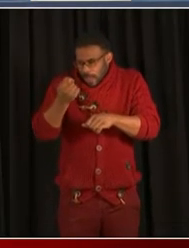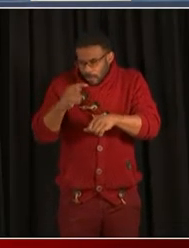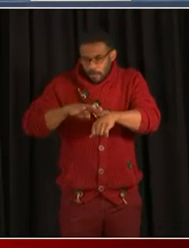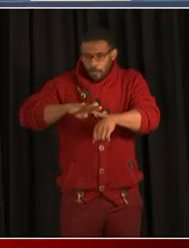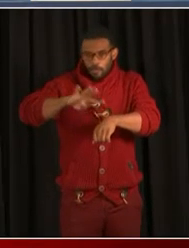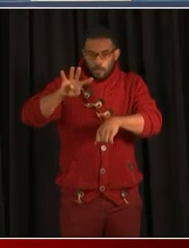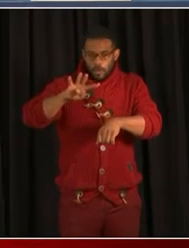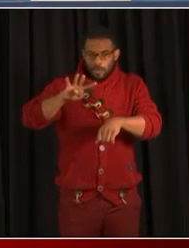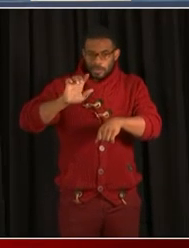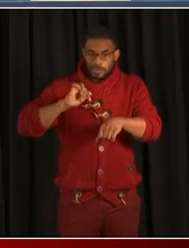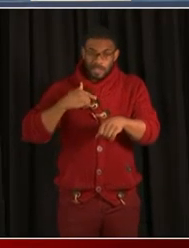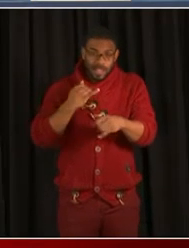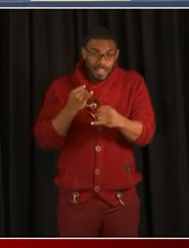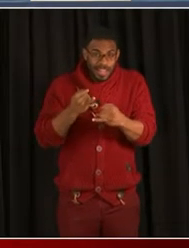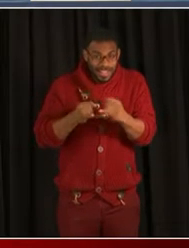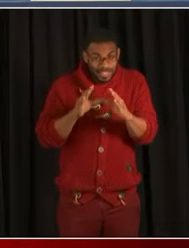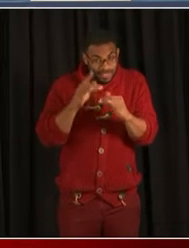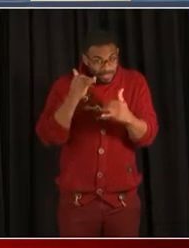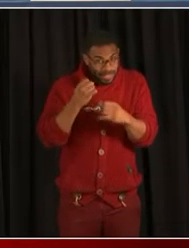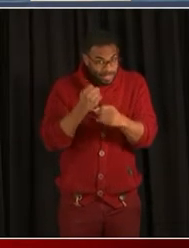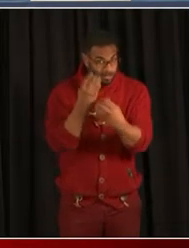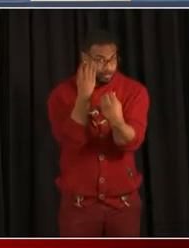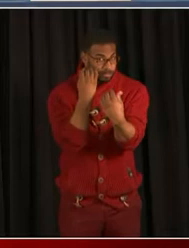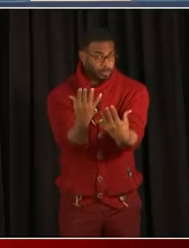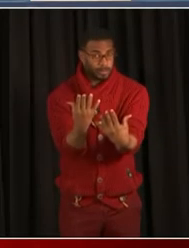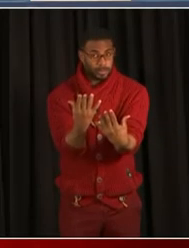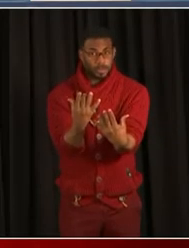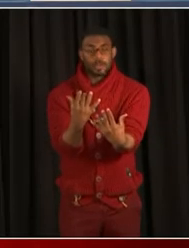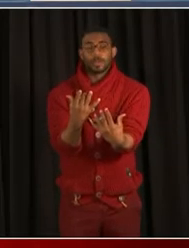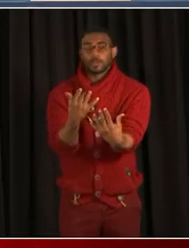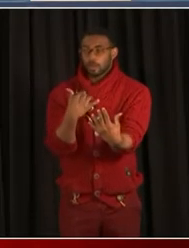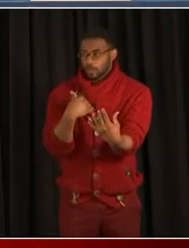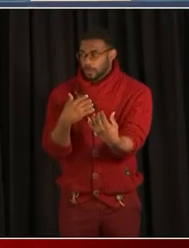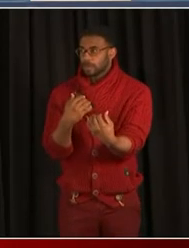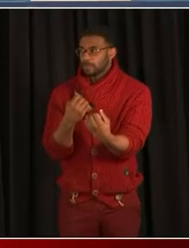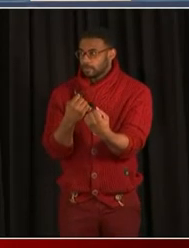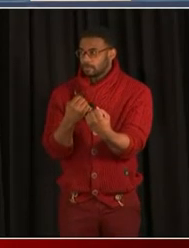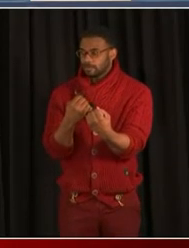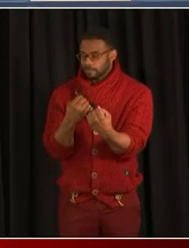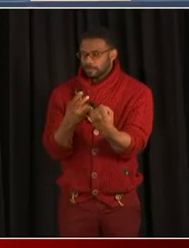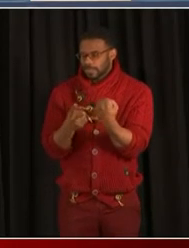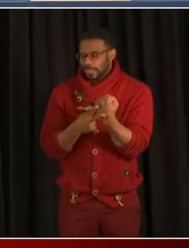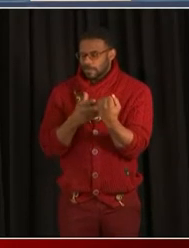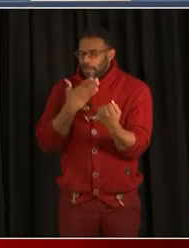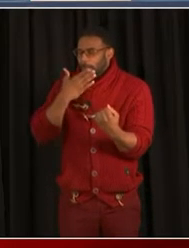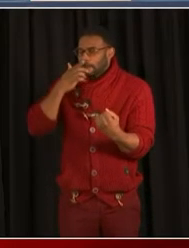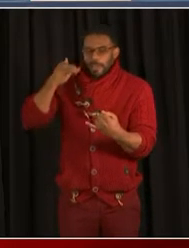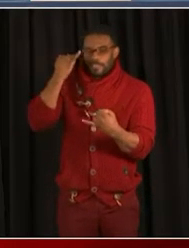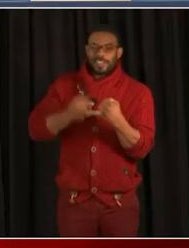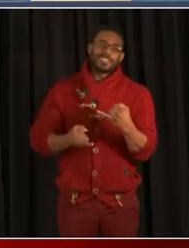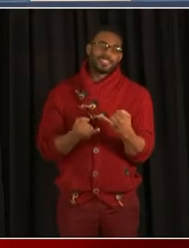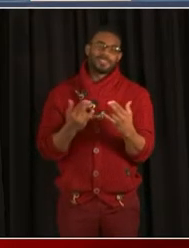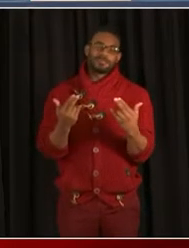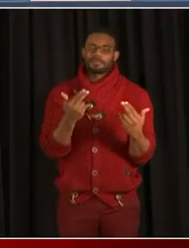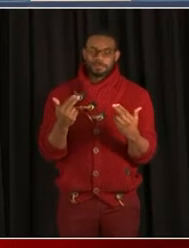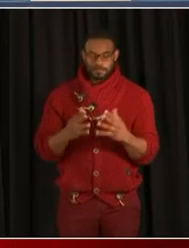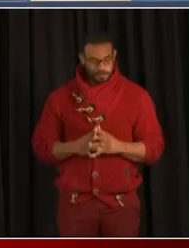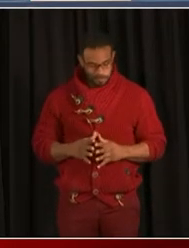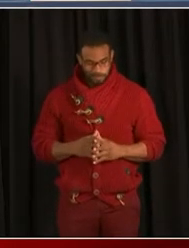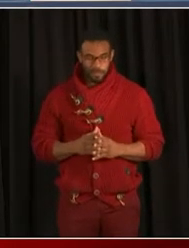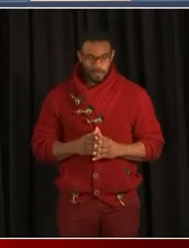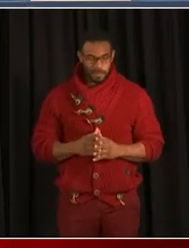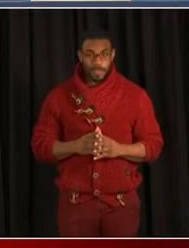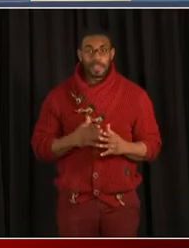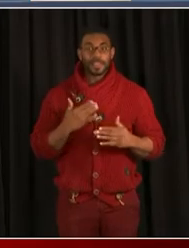p.m., and this is actually our last session of the year. But we saved, I would say, the best for last. We've saved